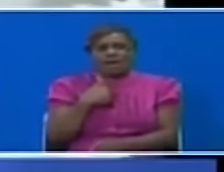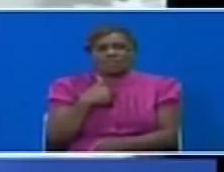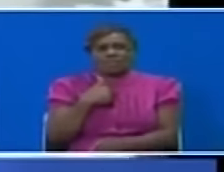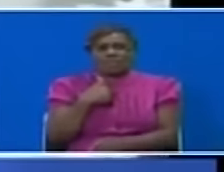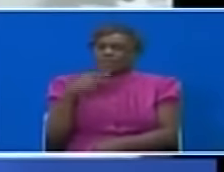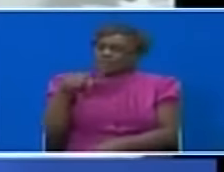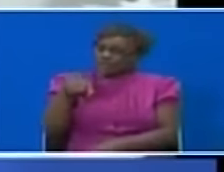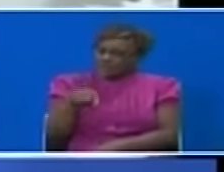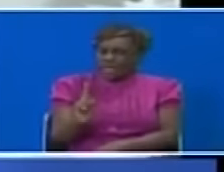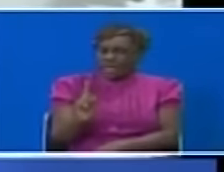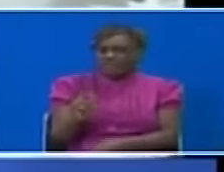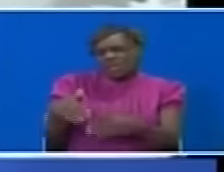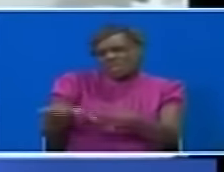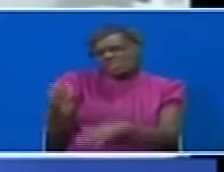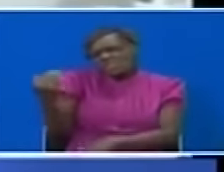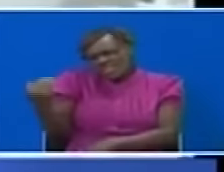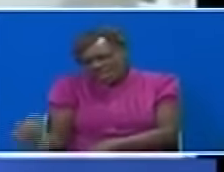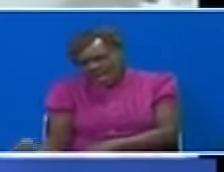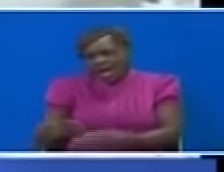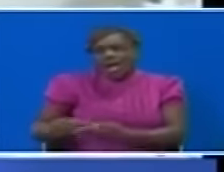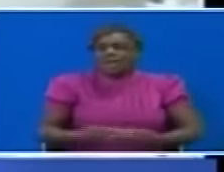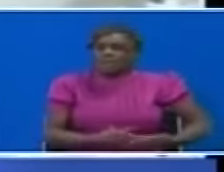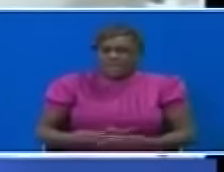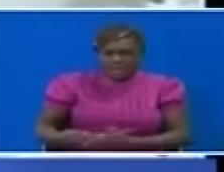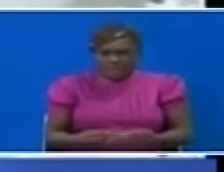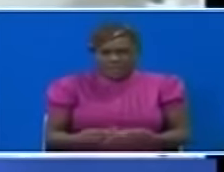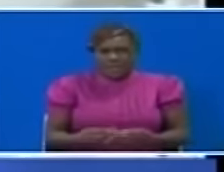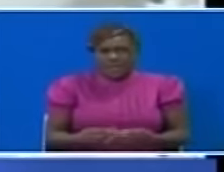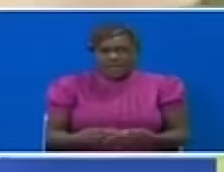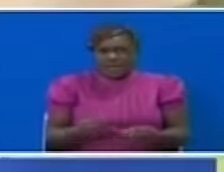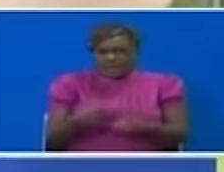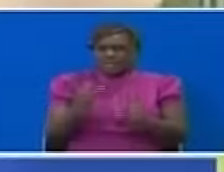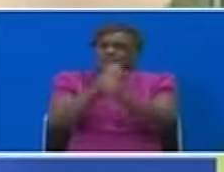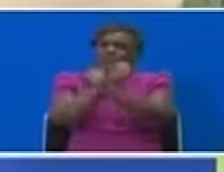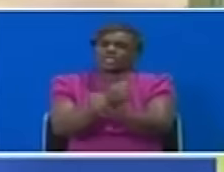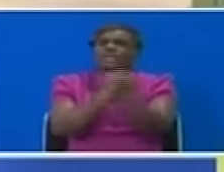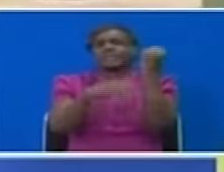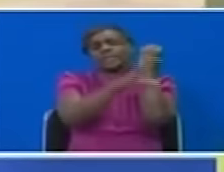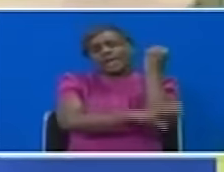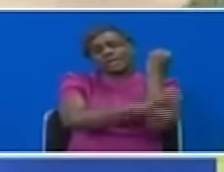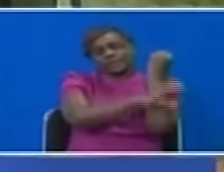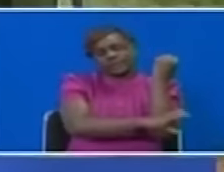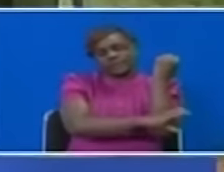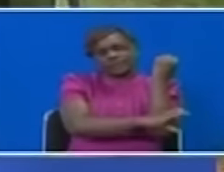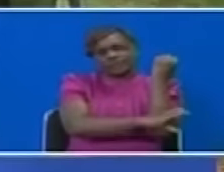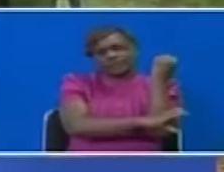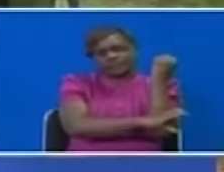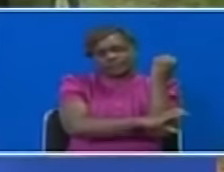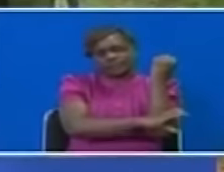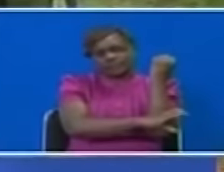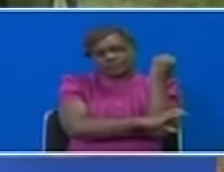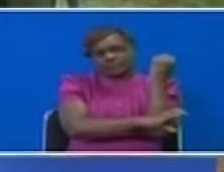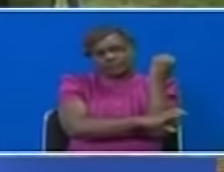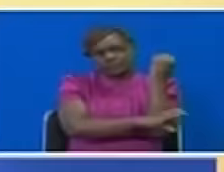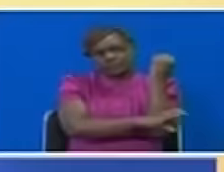Mumanyi anasemekana kuacha mtoto mchanga, lakini ari ya kuilinda nchi yake dhidi ya tishio la ugaidi huko Kapenguria